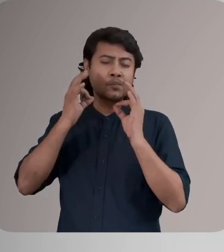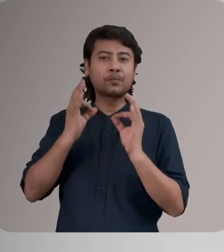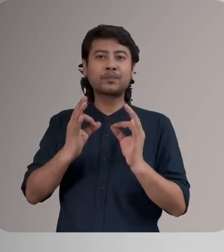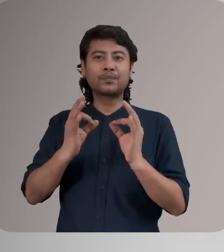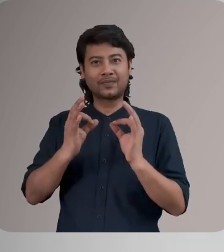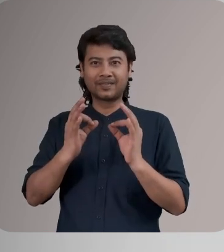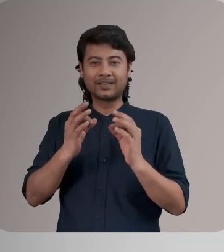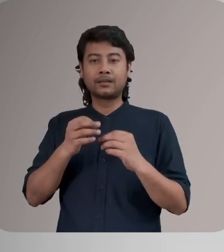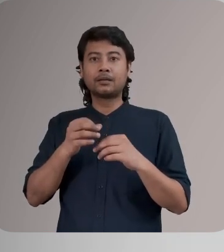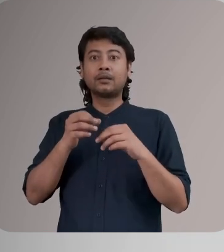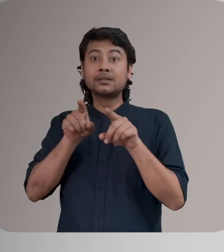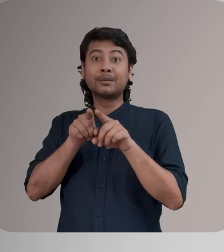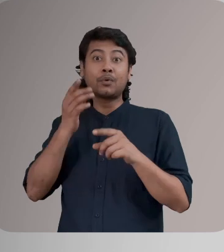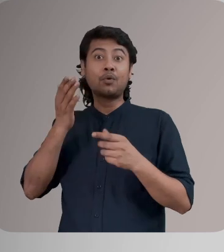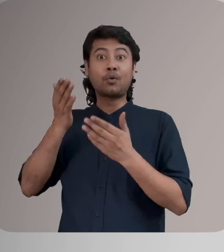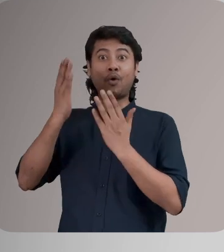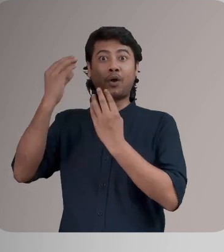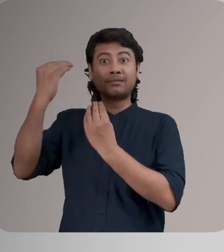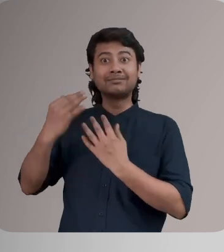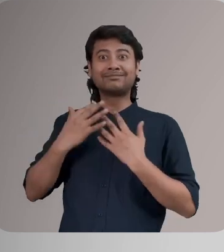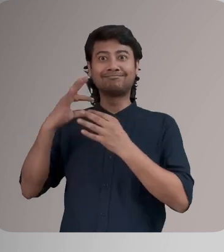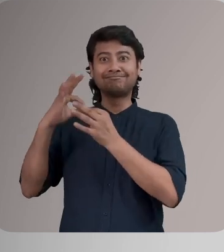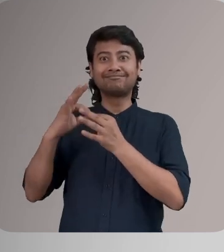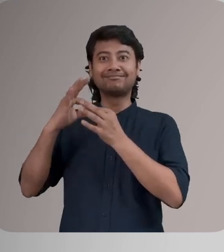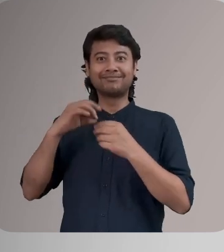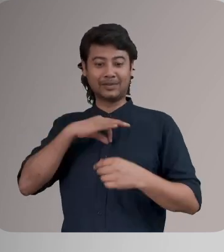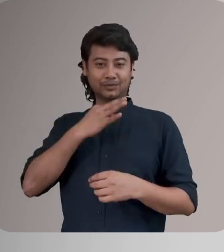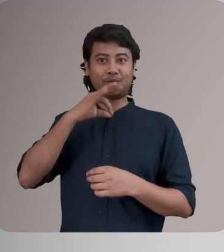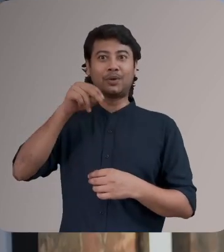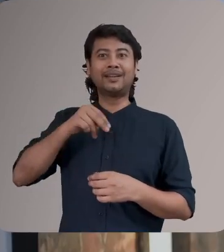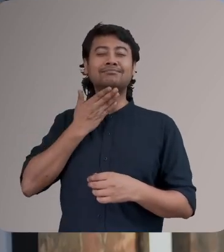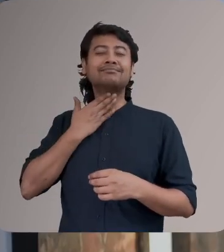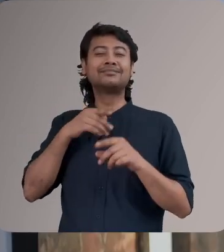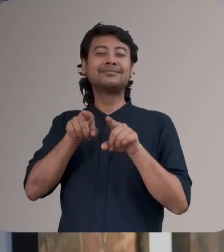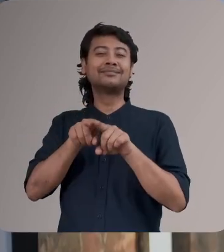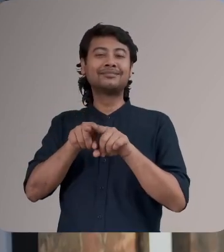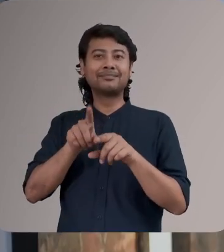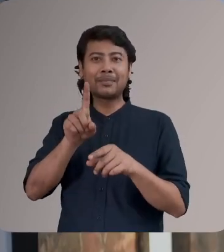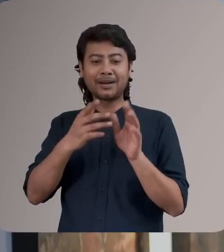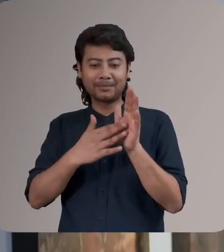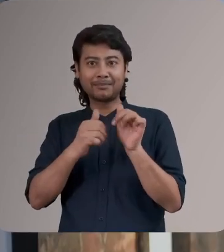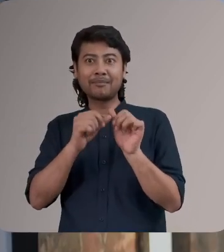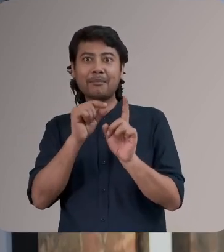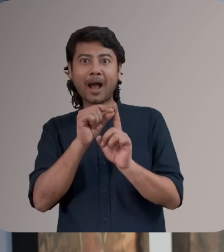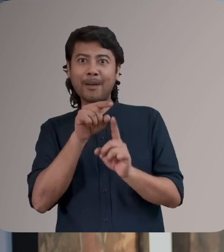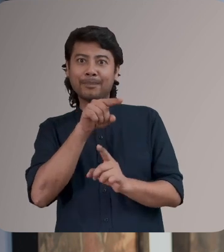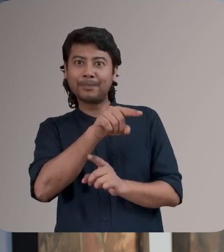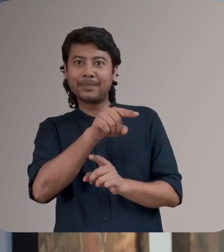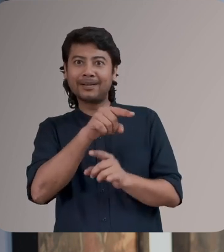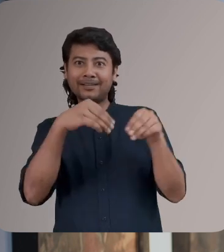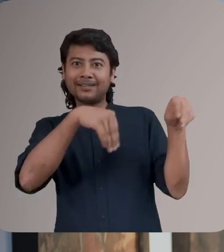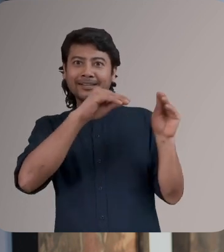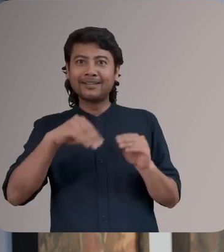sweetness of God's wisdom and sustenance it provides to the human soul. But what is the significance of the pineapple in the